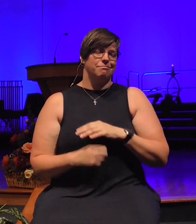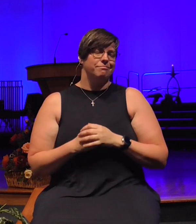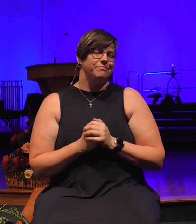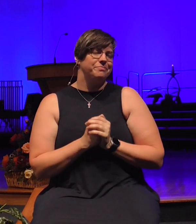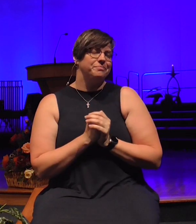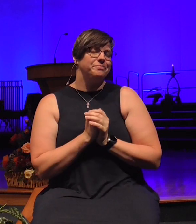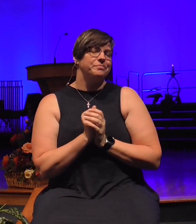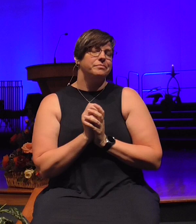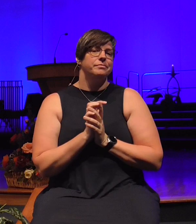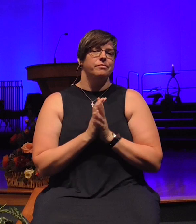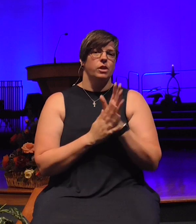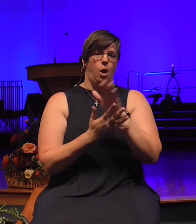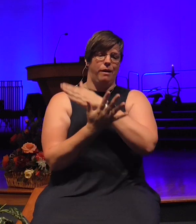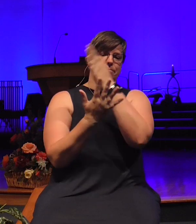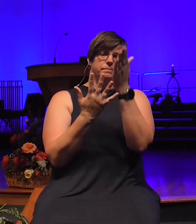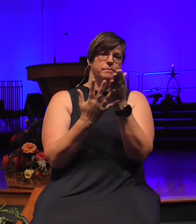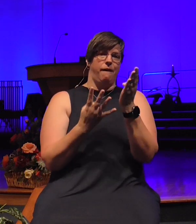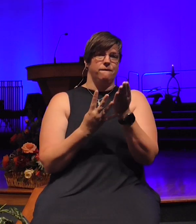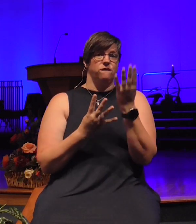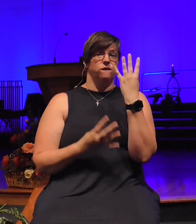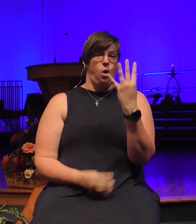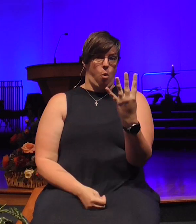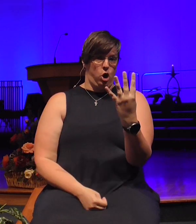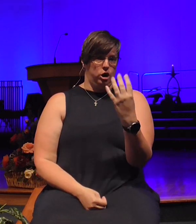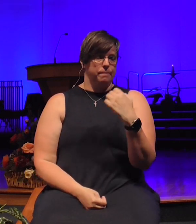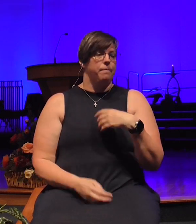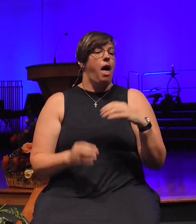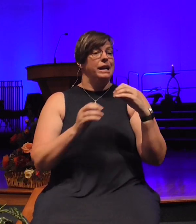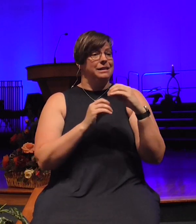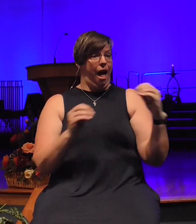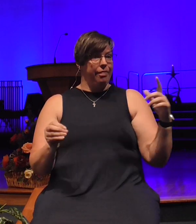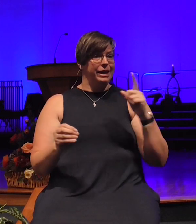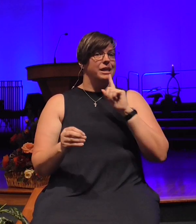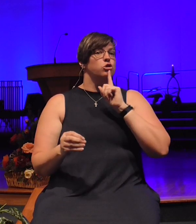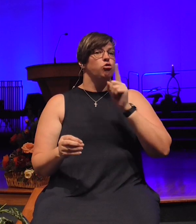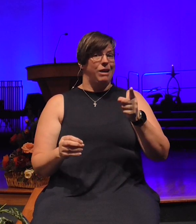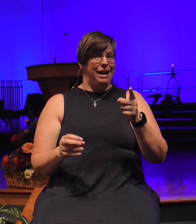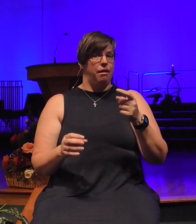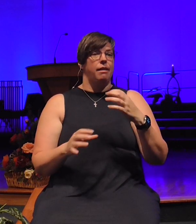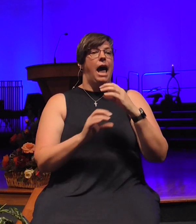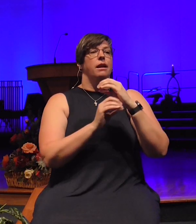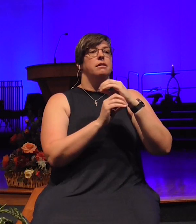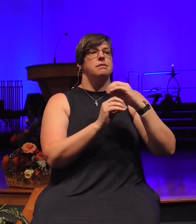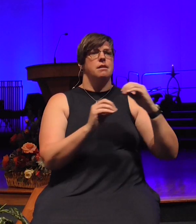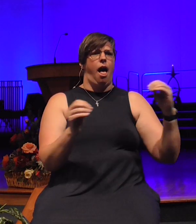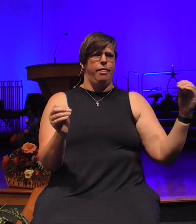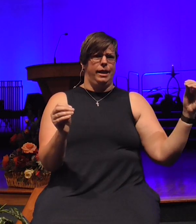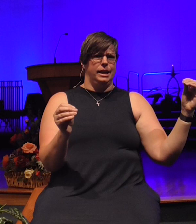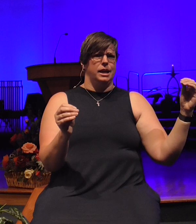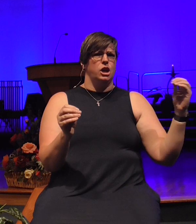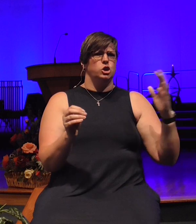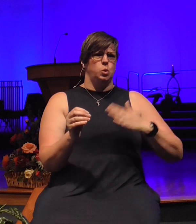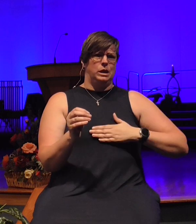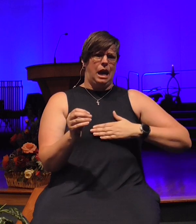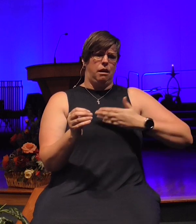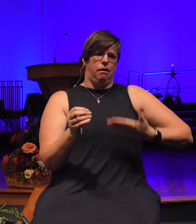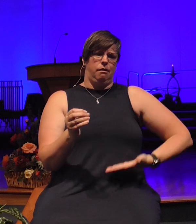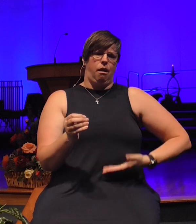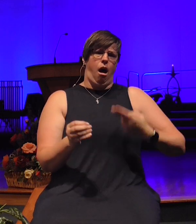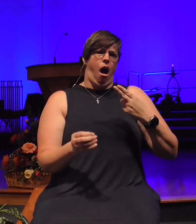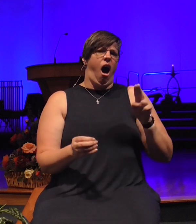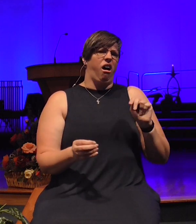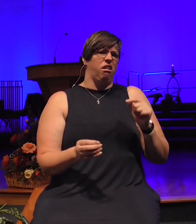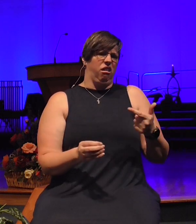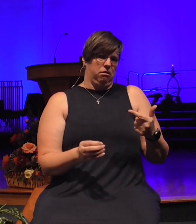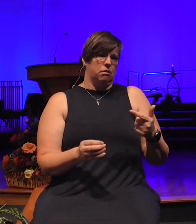lives. Commandment 4. Nothing is real and nothing to get hung about.